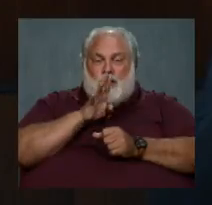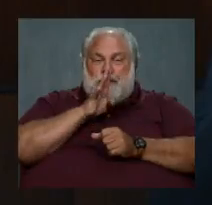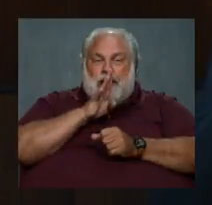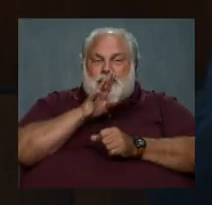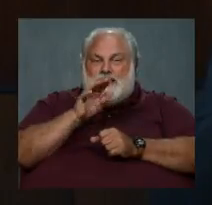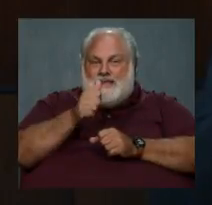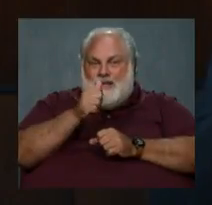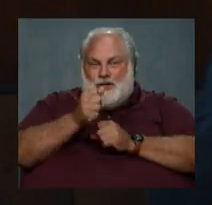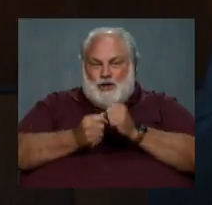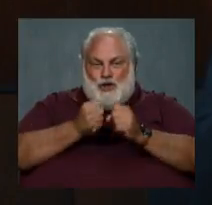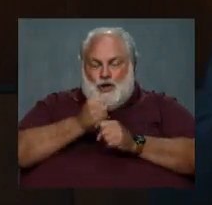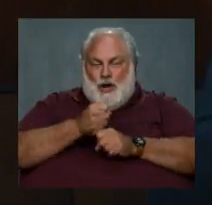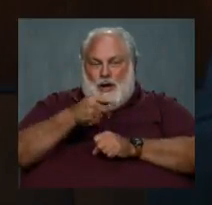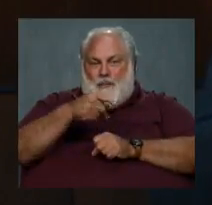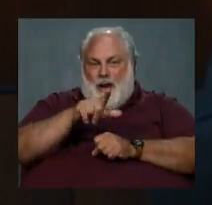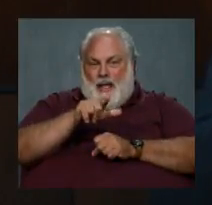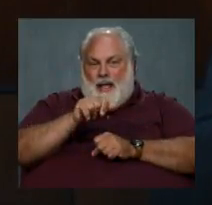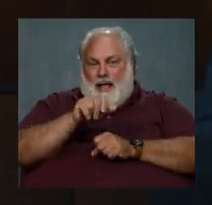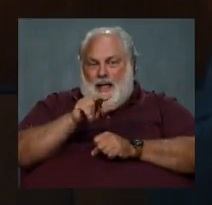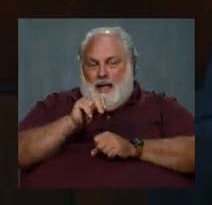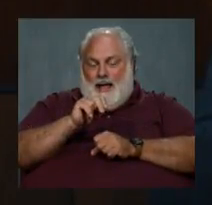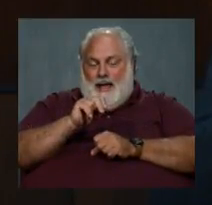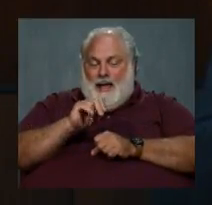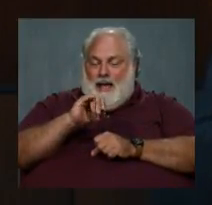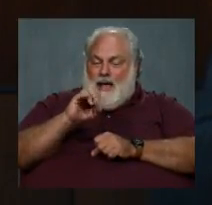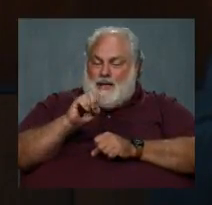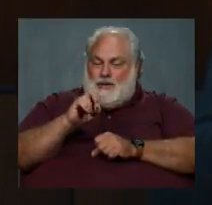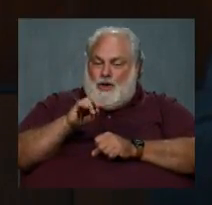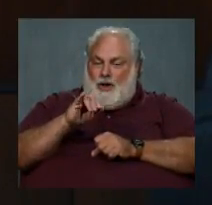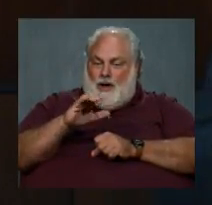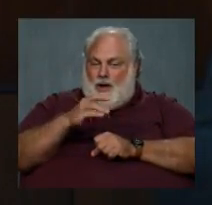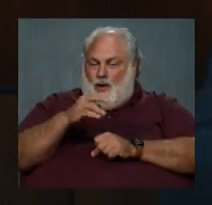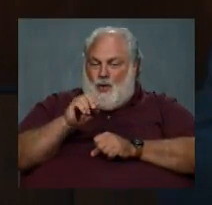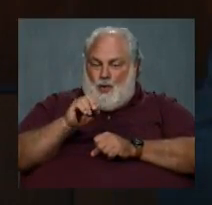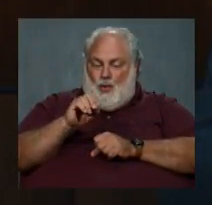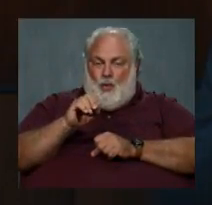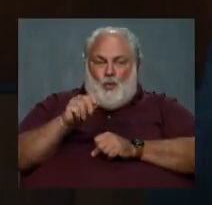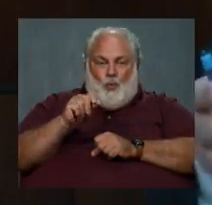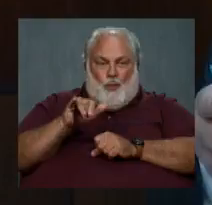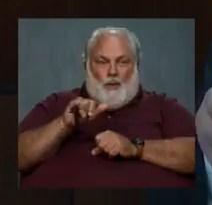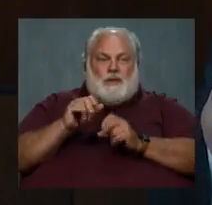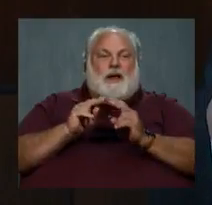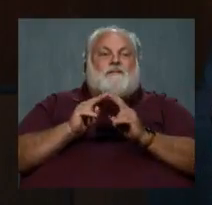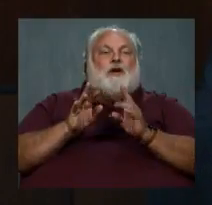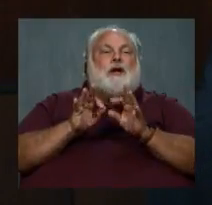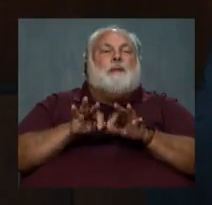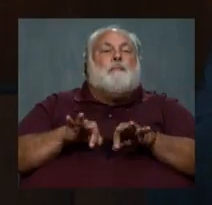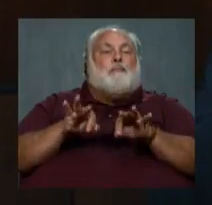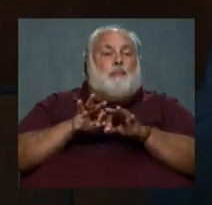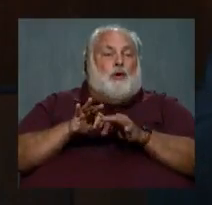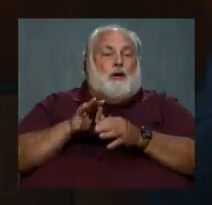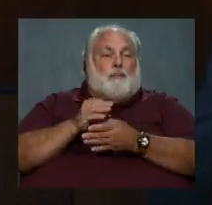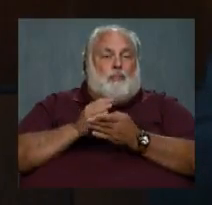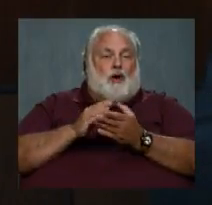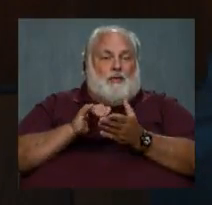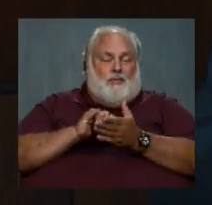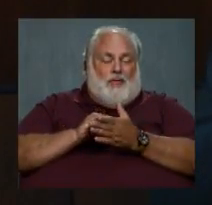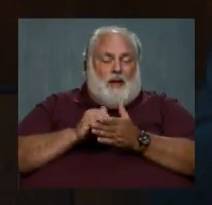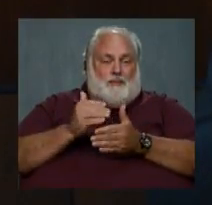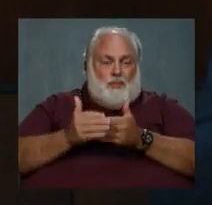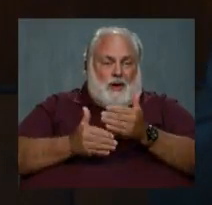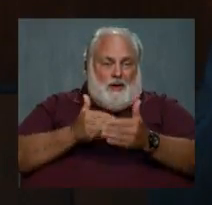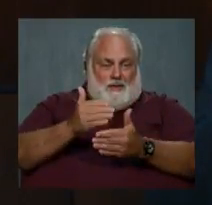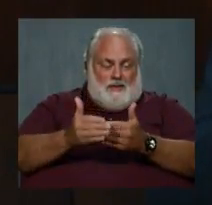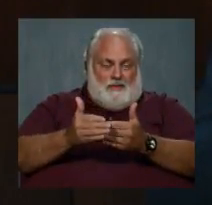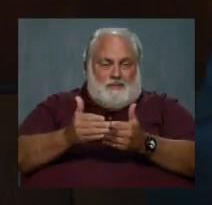10-year plan, and of course Jericho Way is an important element of that really vaulted us up to get us up to